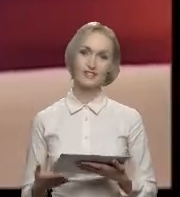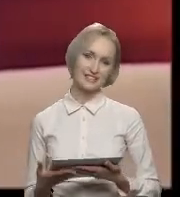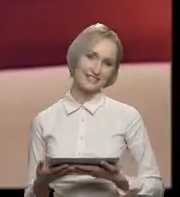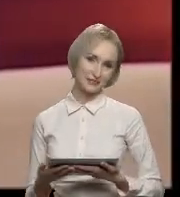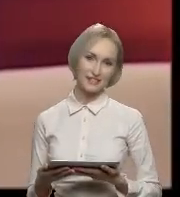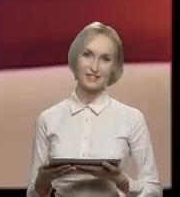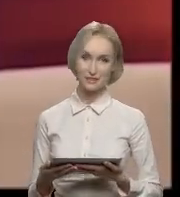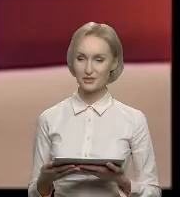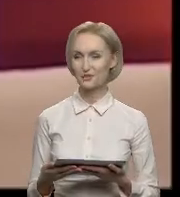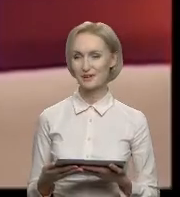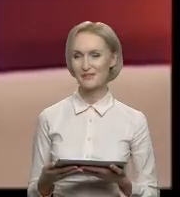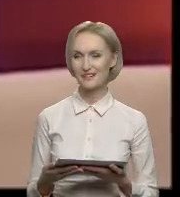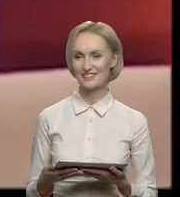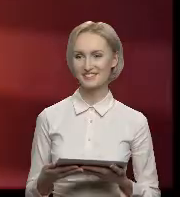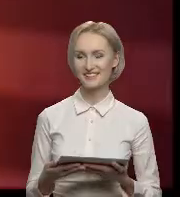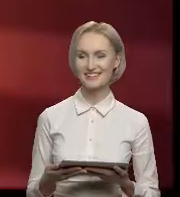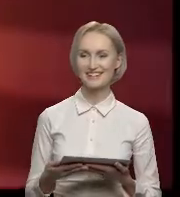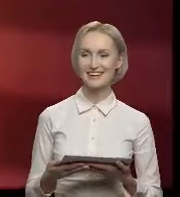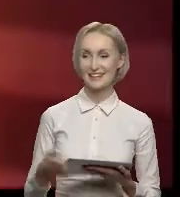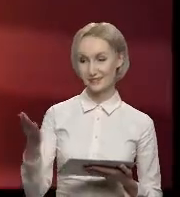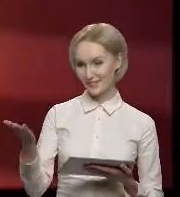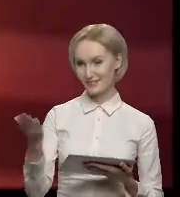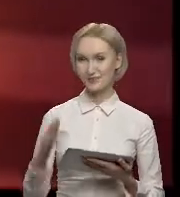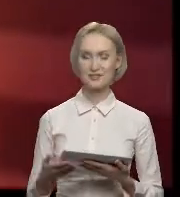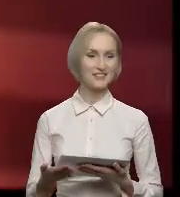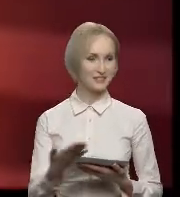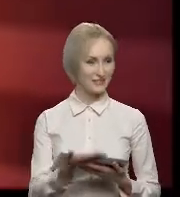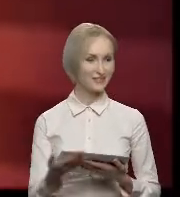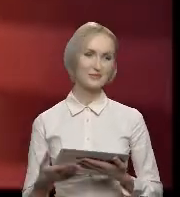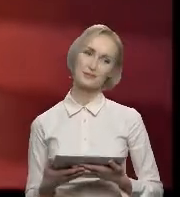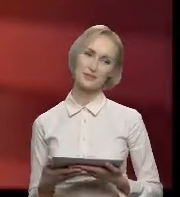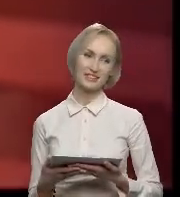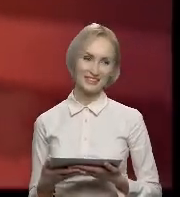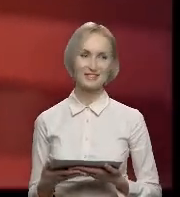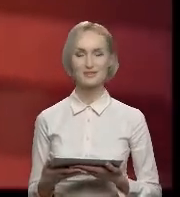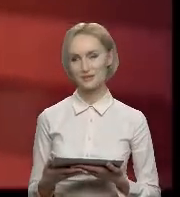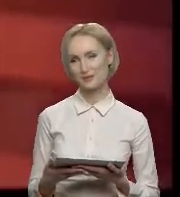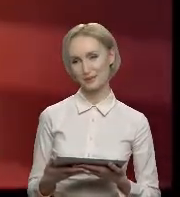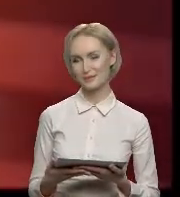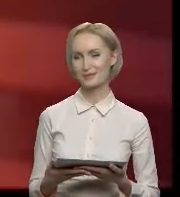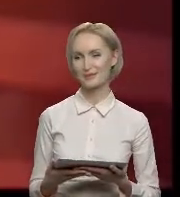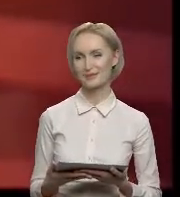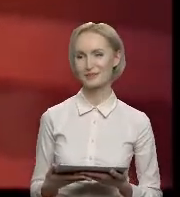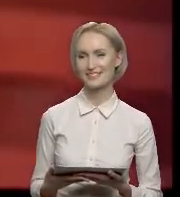That's none of the women. Let me ask you a question. The audience gotta be thinking, why would you want to stay with the